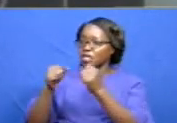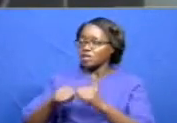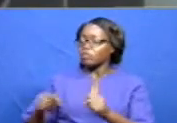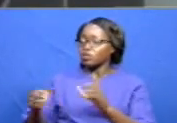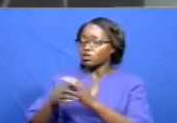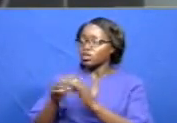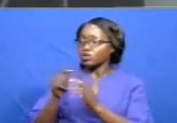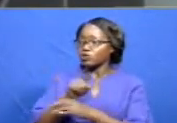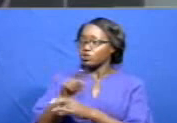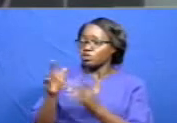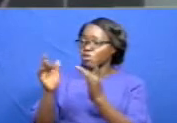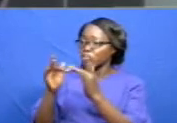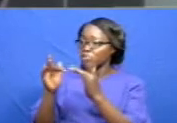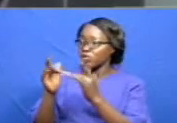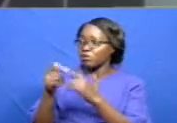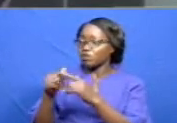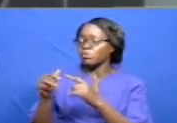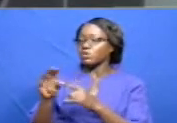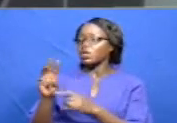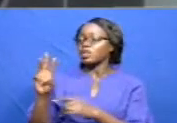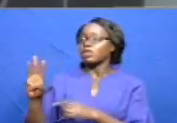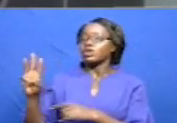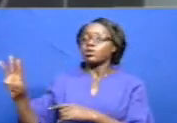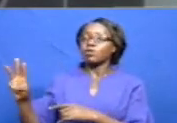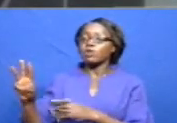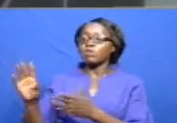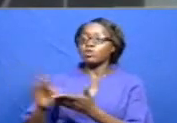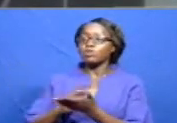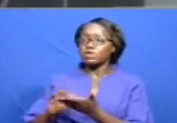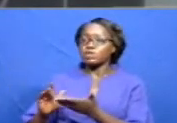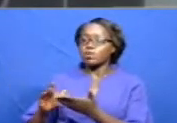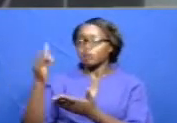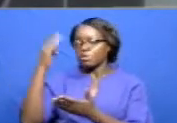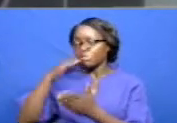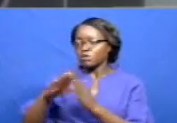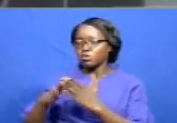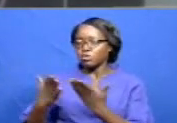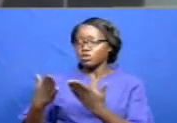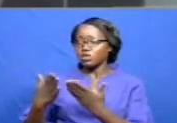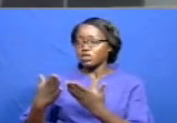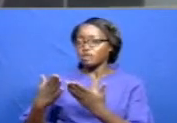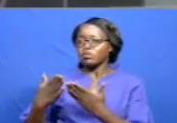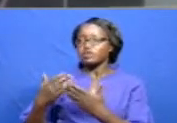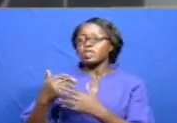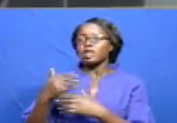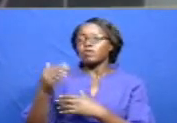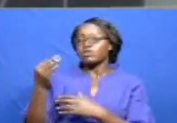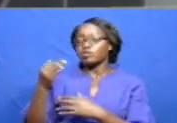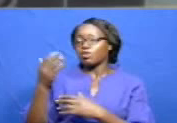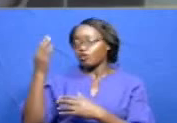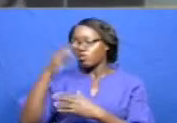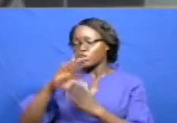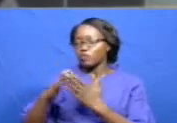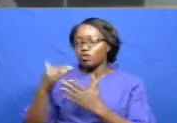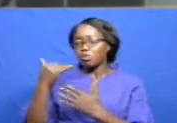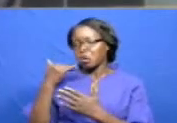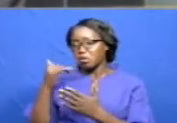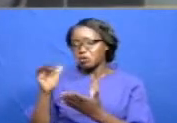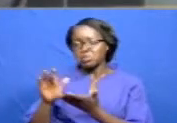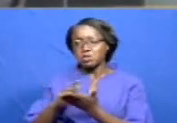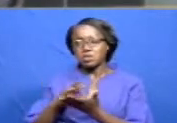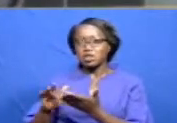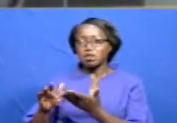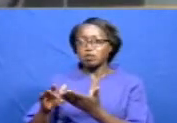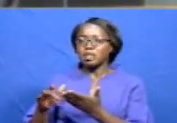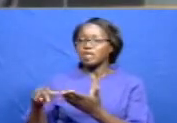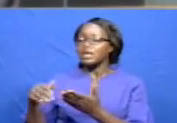on email, on the web, on WhatsApp, on Facebook. They're able to make Facebook calls, WhatsApp calls, FaceTime calls,